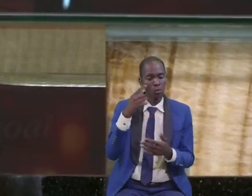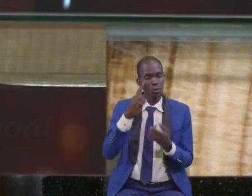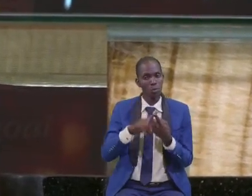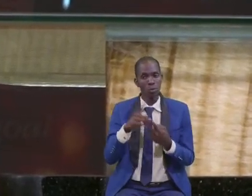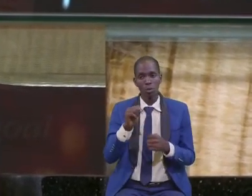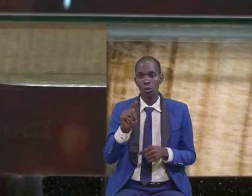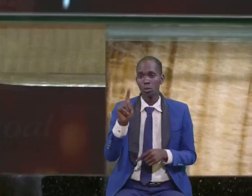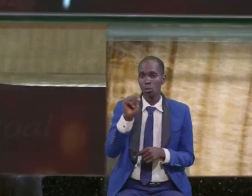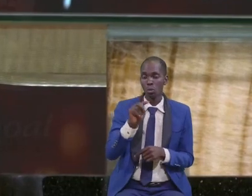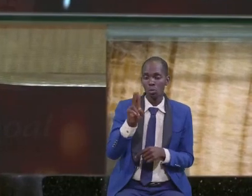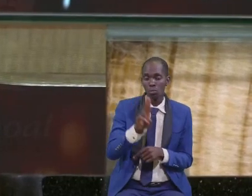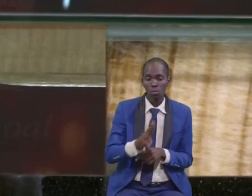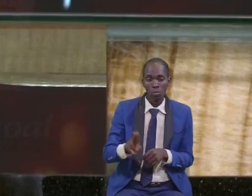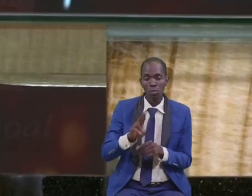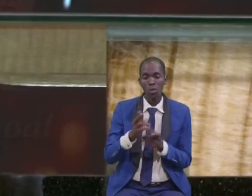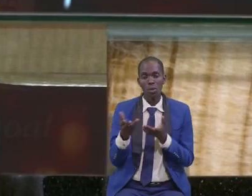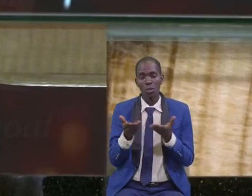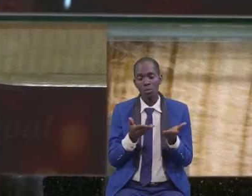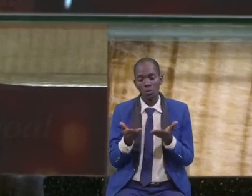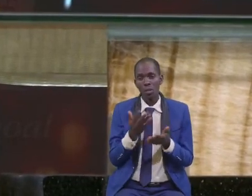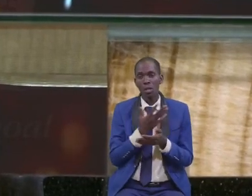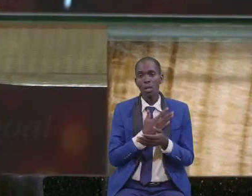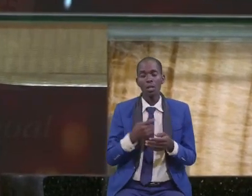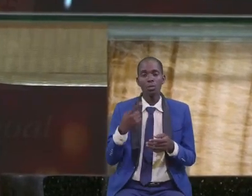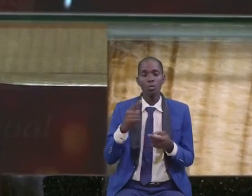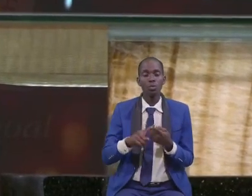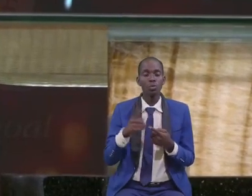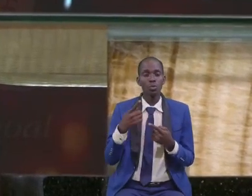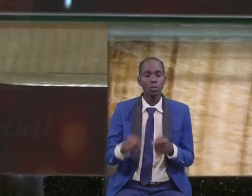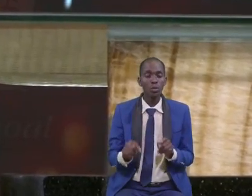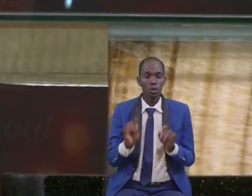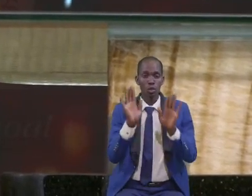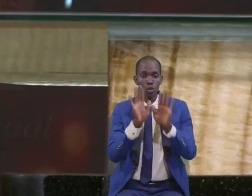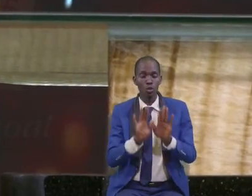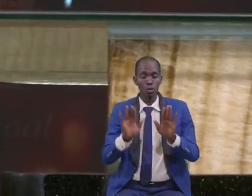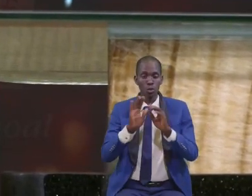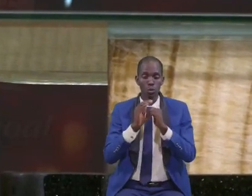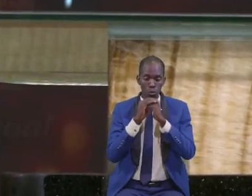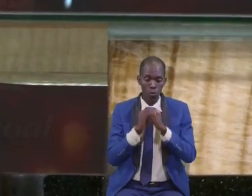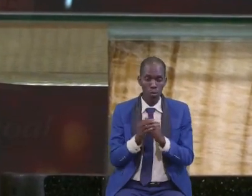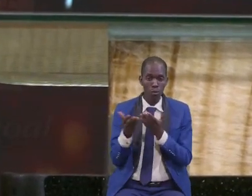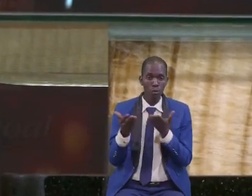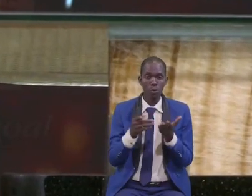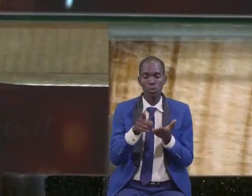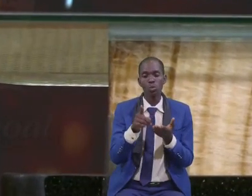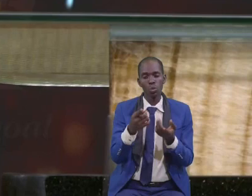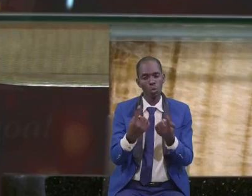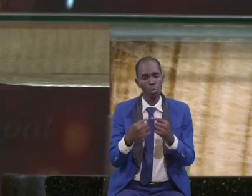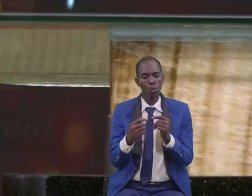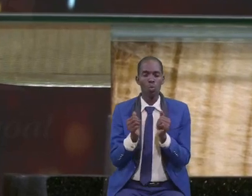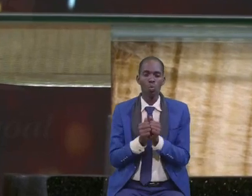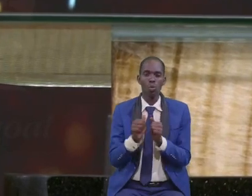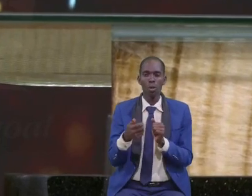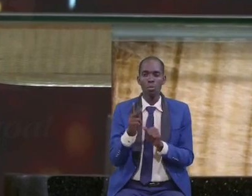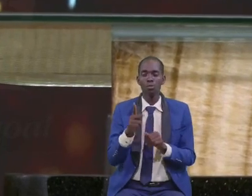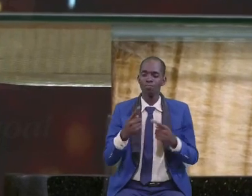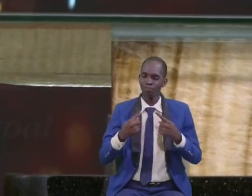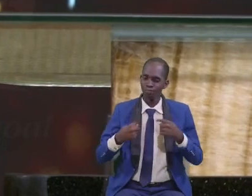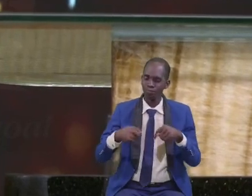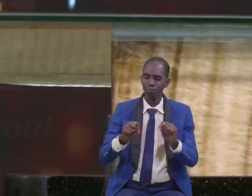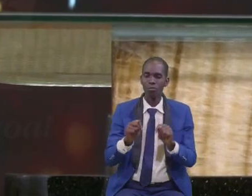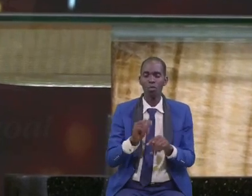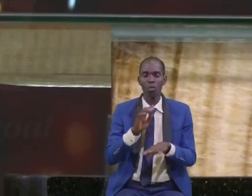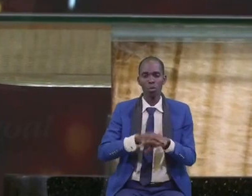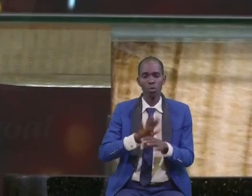meeting, and to the Sunday fellowship, that you come with other people. Make deliberate effort. And